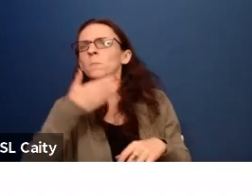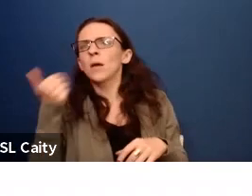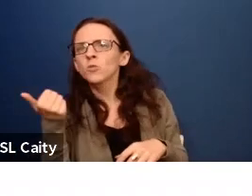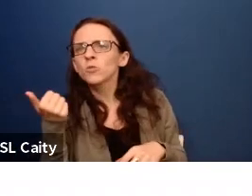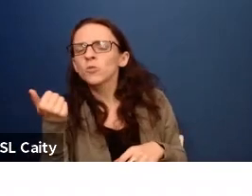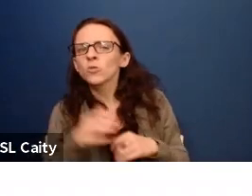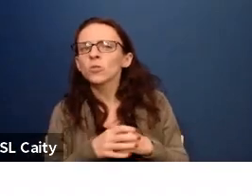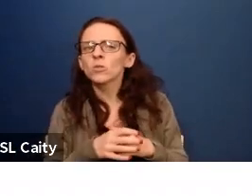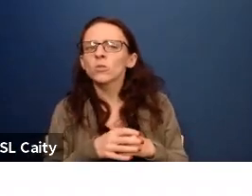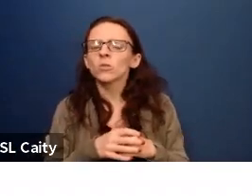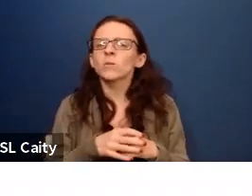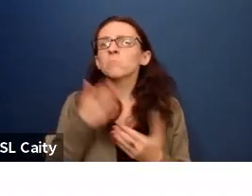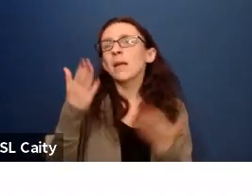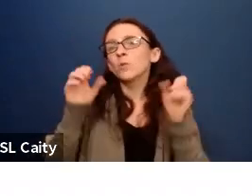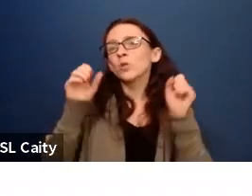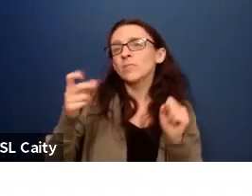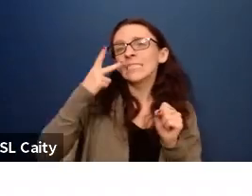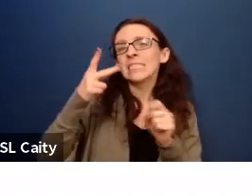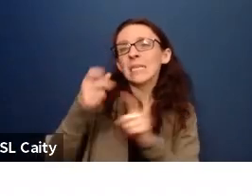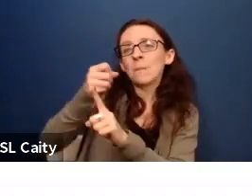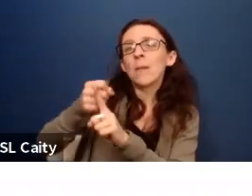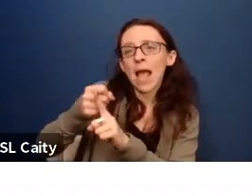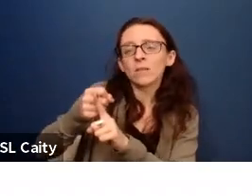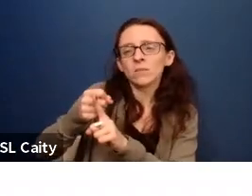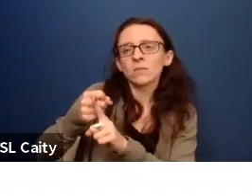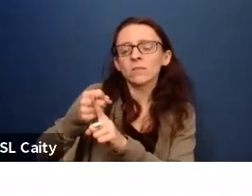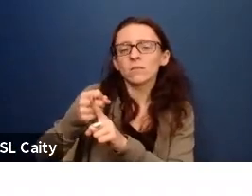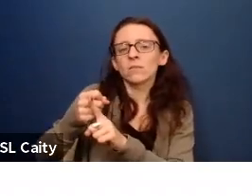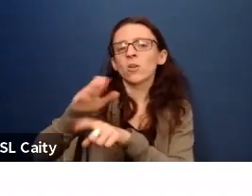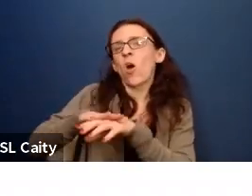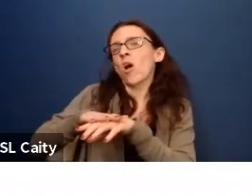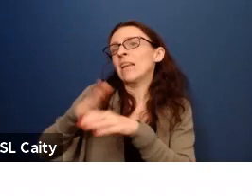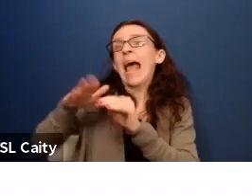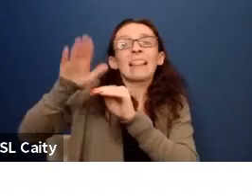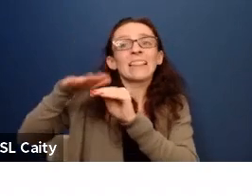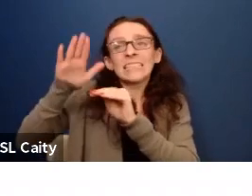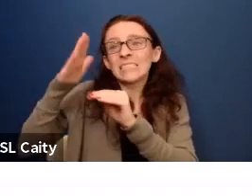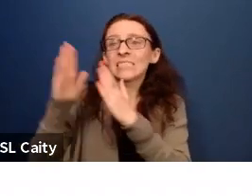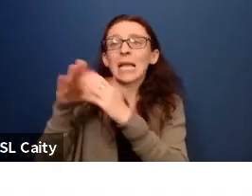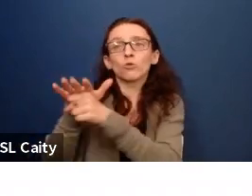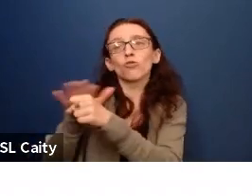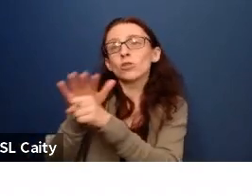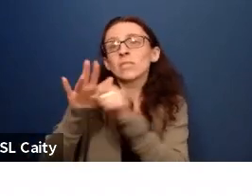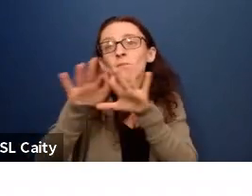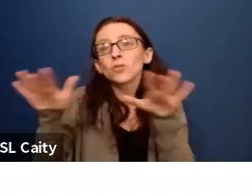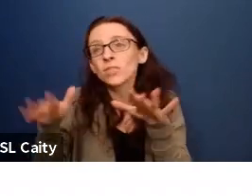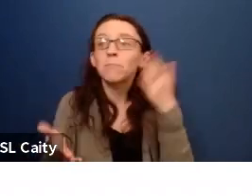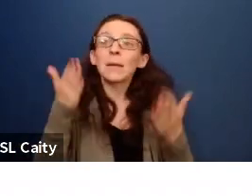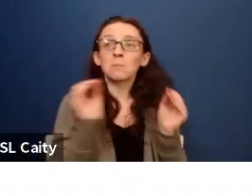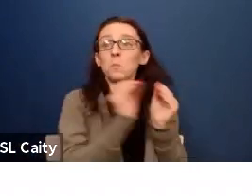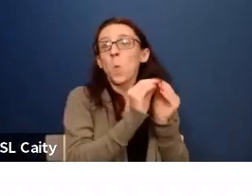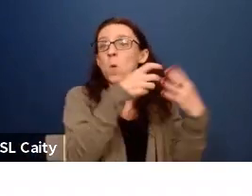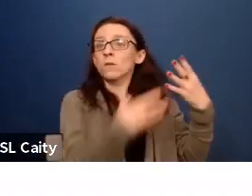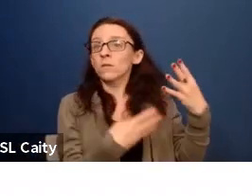it impact on at least neighborhood diversity, if not some of the other factors that we've looked